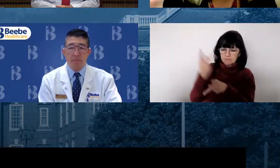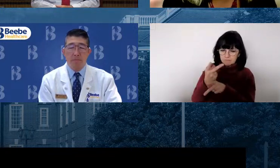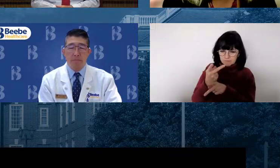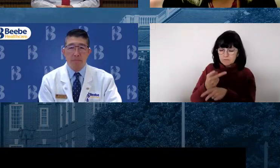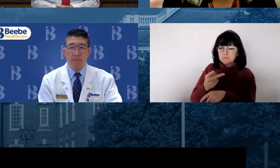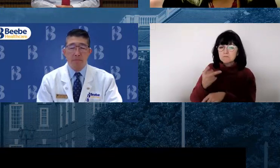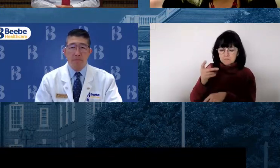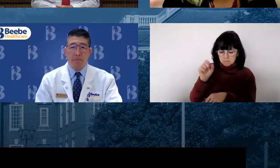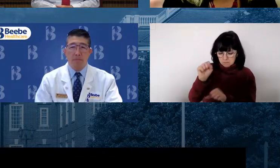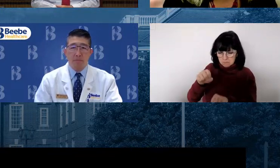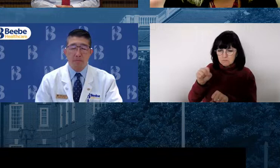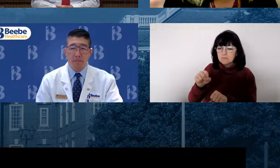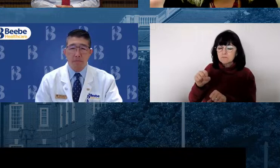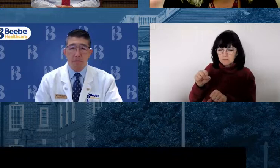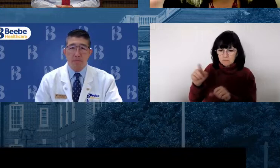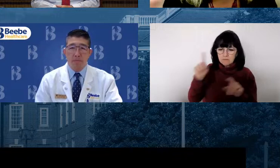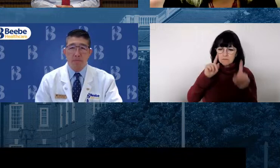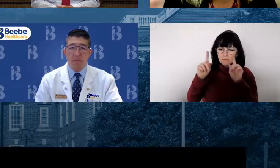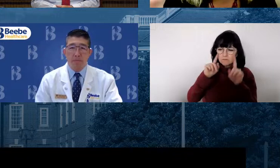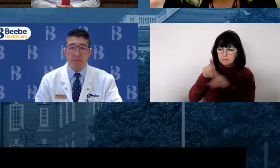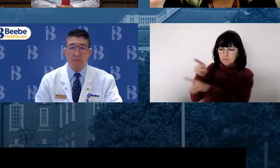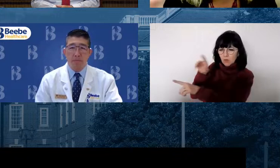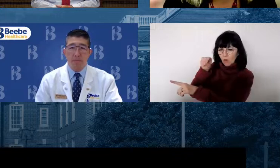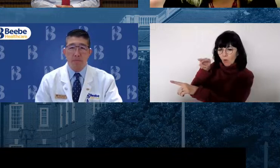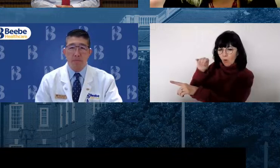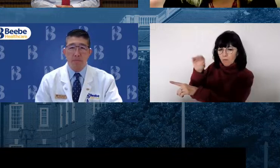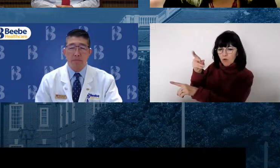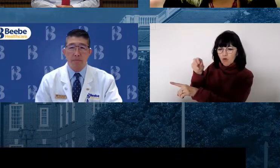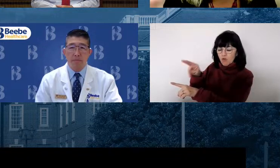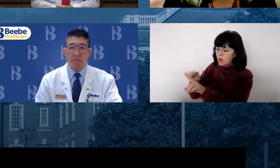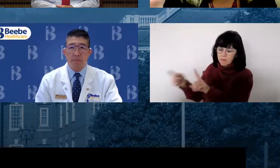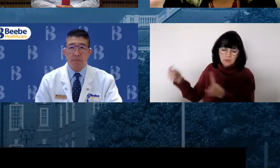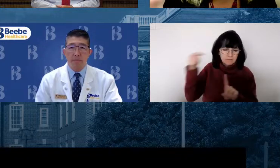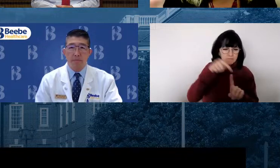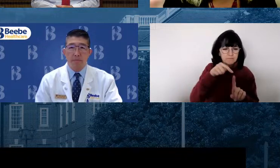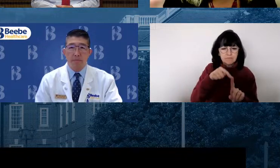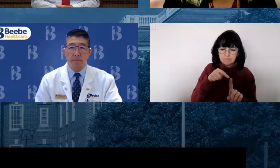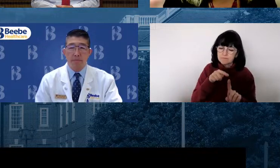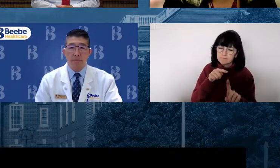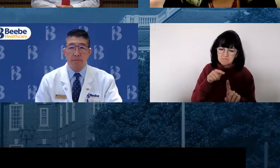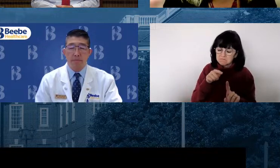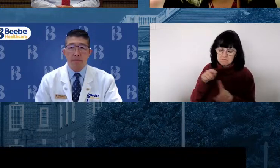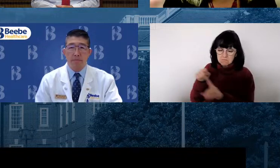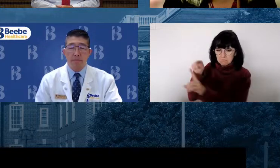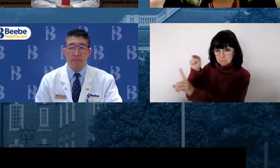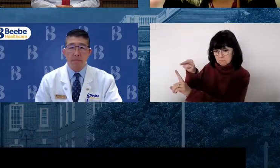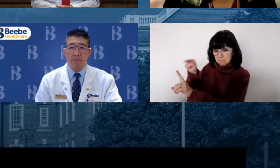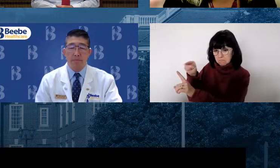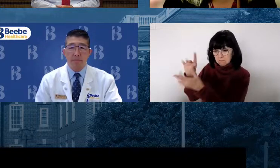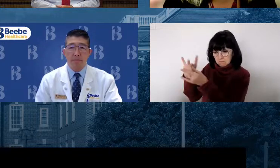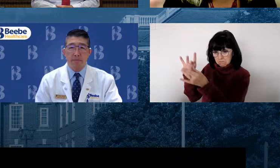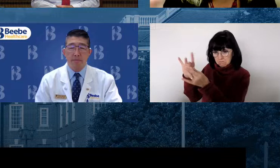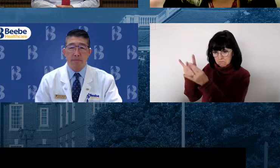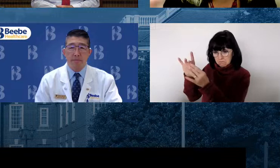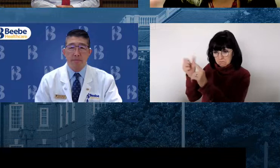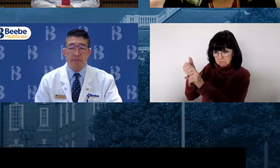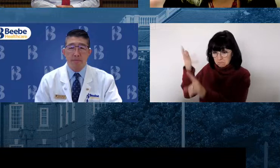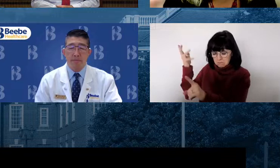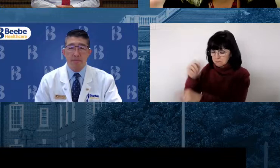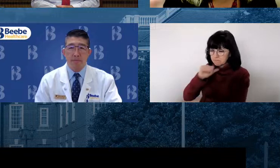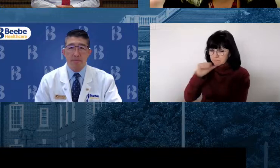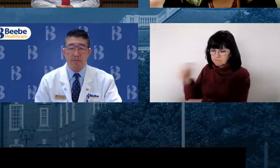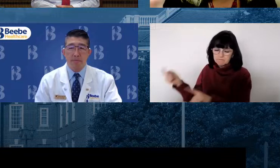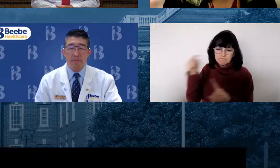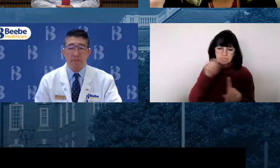We won't talk a lot about that today, but I wanted everybody, I've invited the hospitals to join us to a press conference today